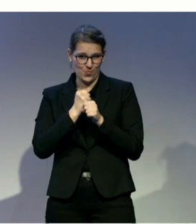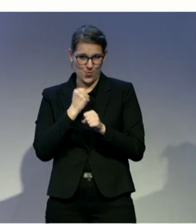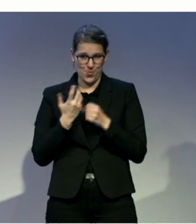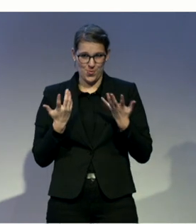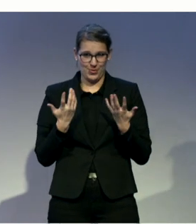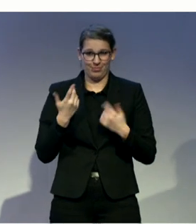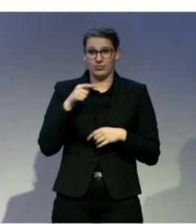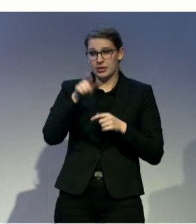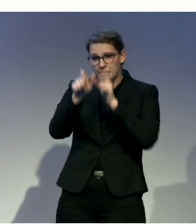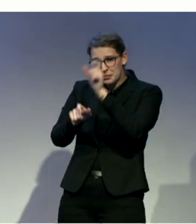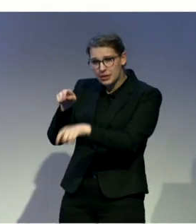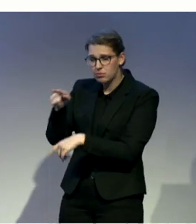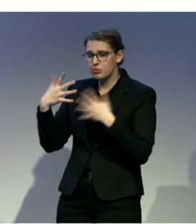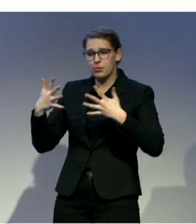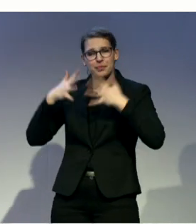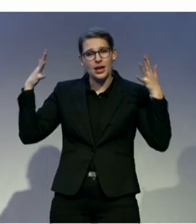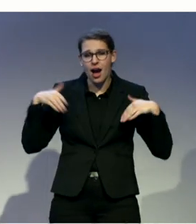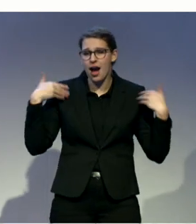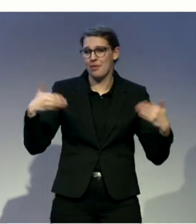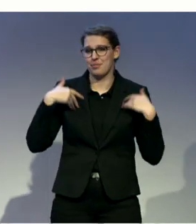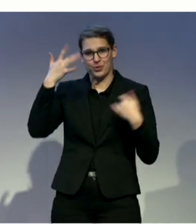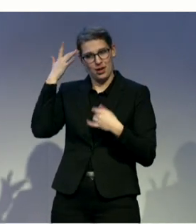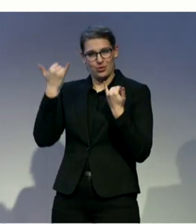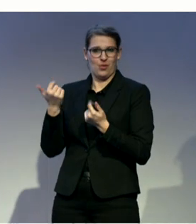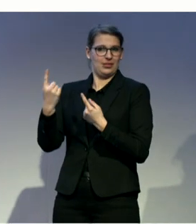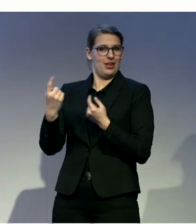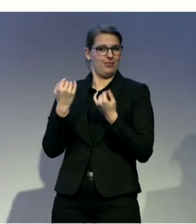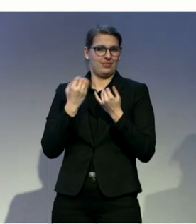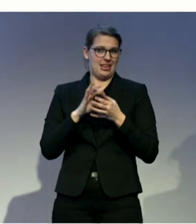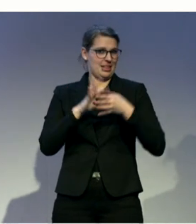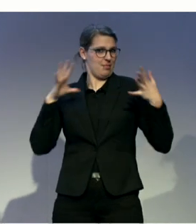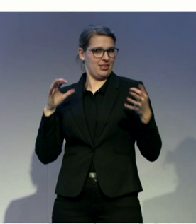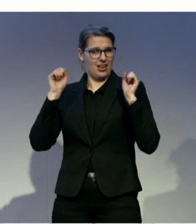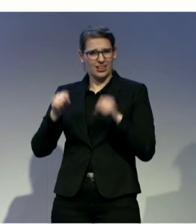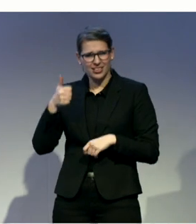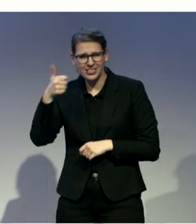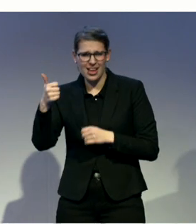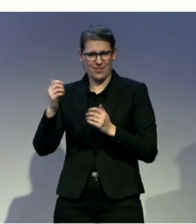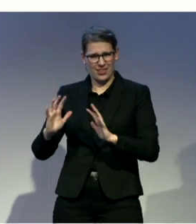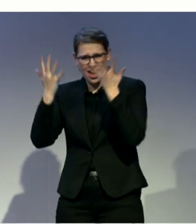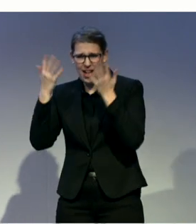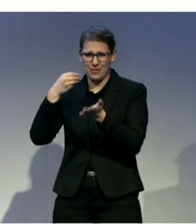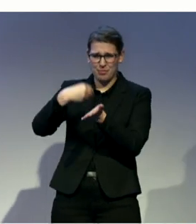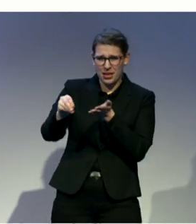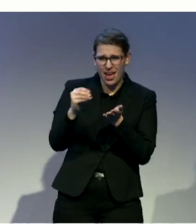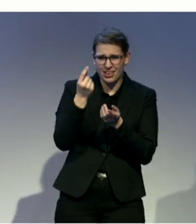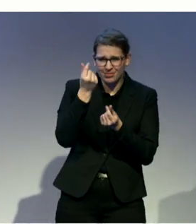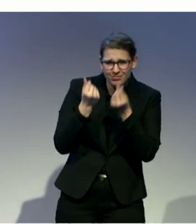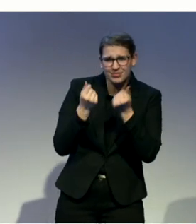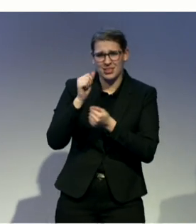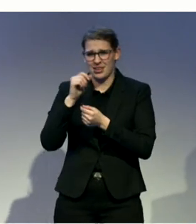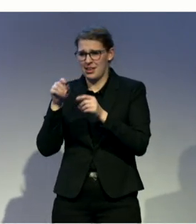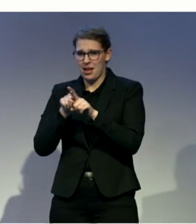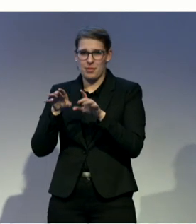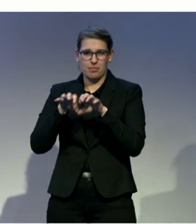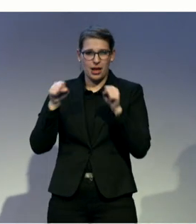learn self-control techniques, they buy groceries, they pay utility bills, they open bank accounts, they open deposits, and